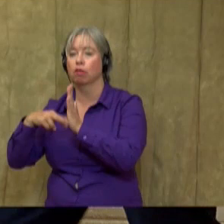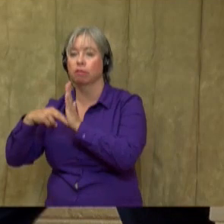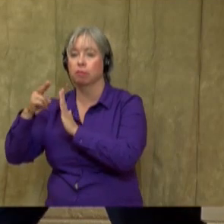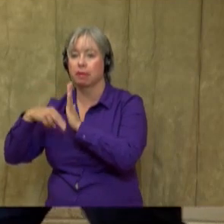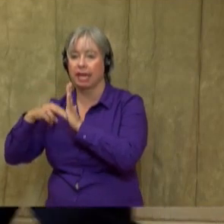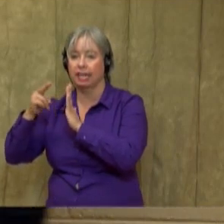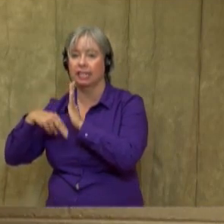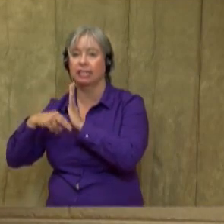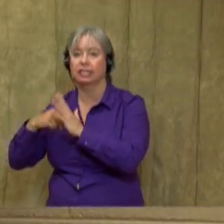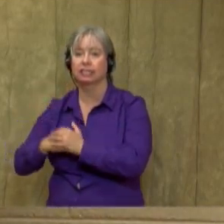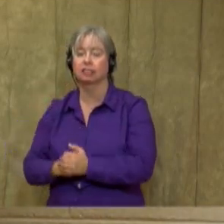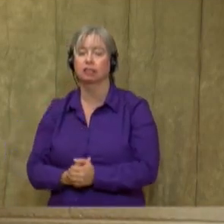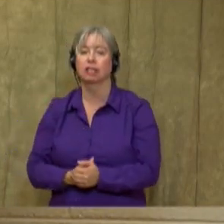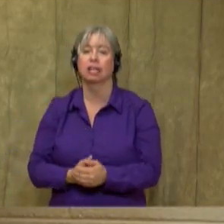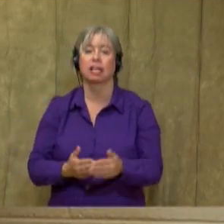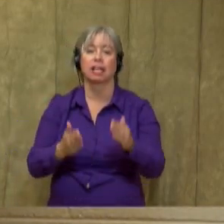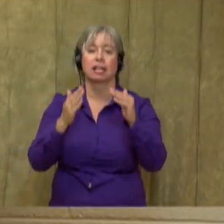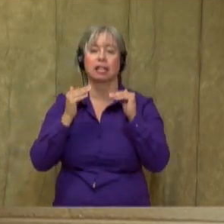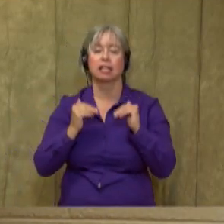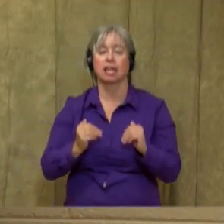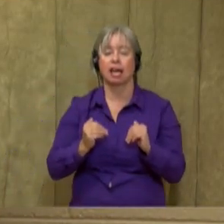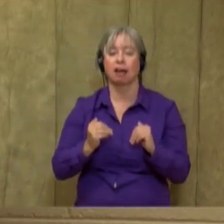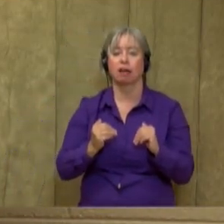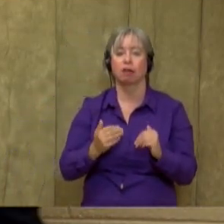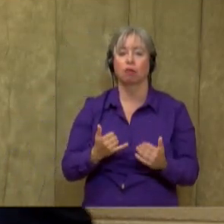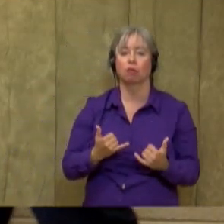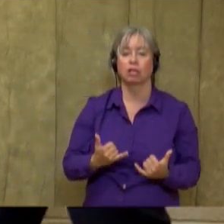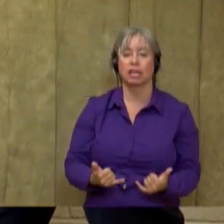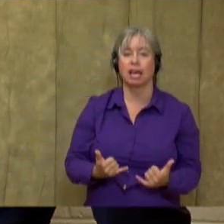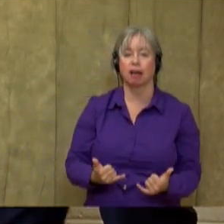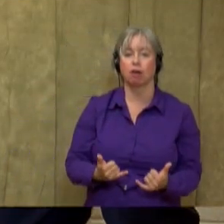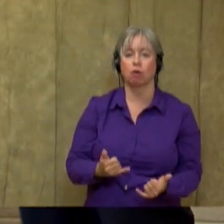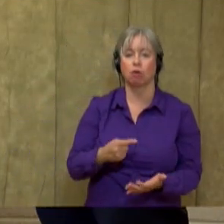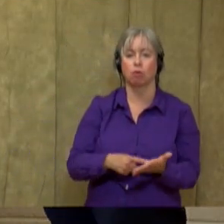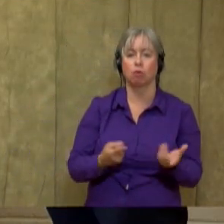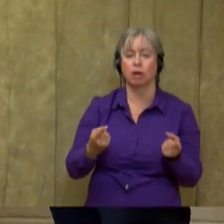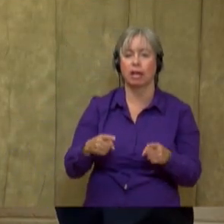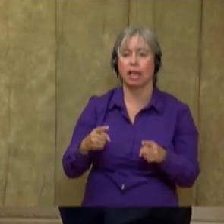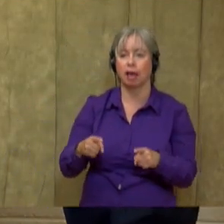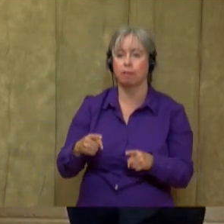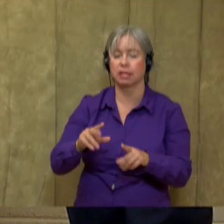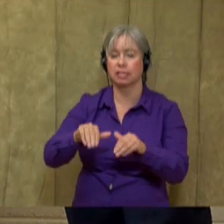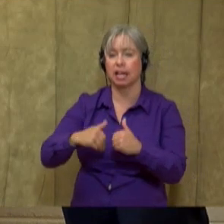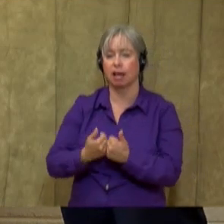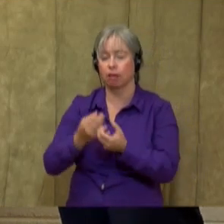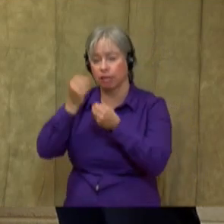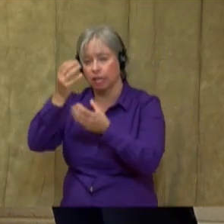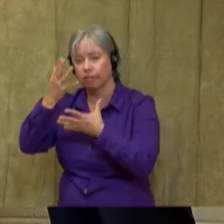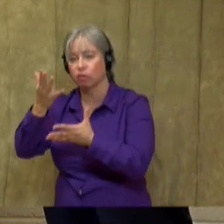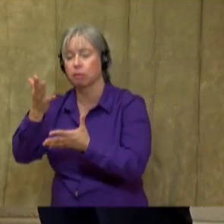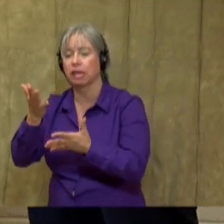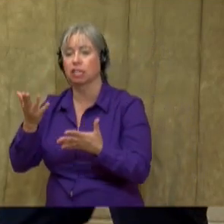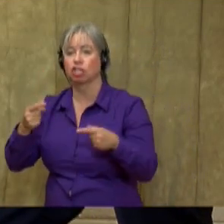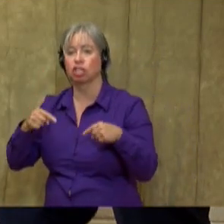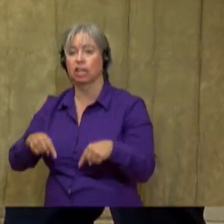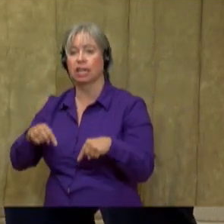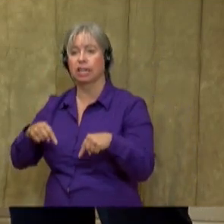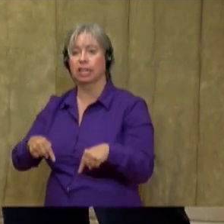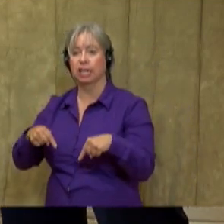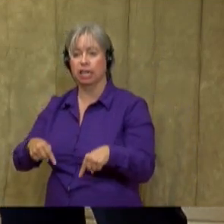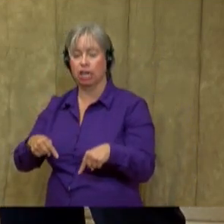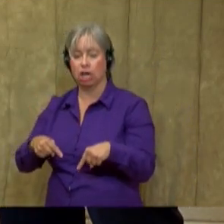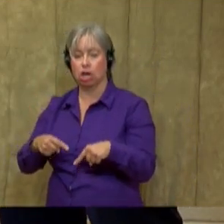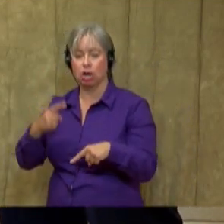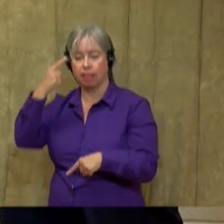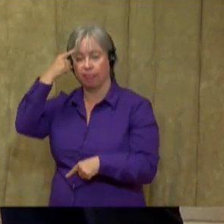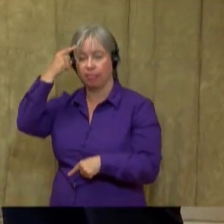So what happens if I have any size cube? How can we take the information that we have here and think about any size?